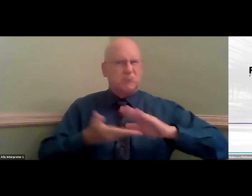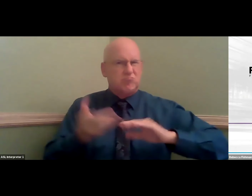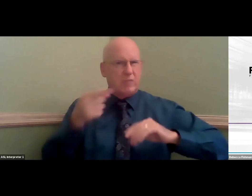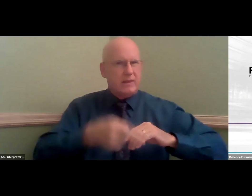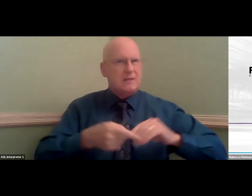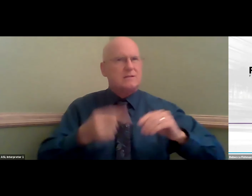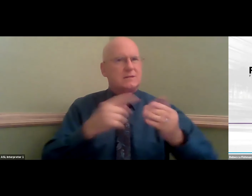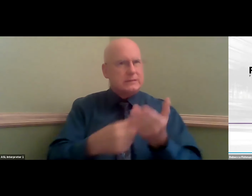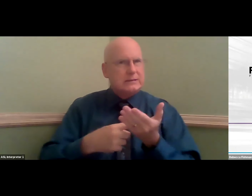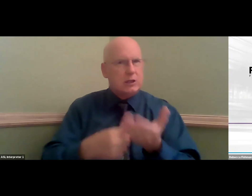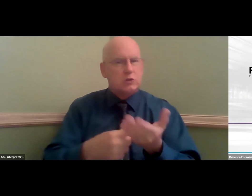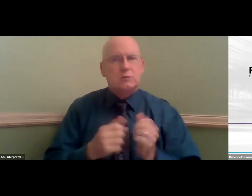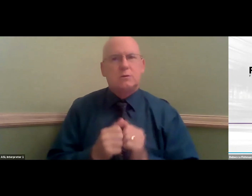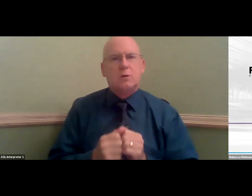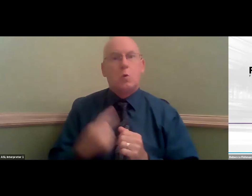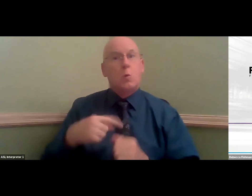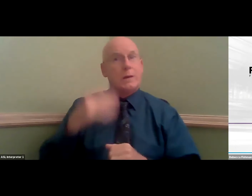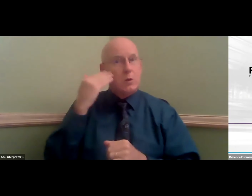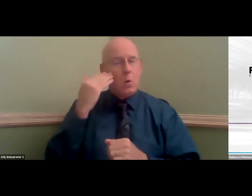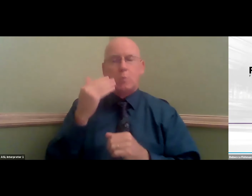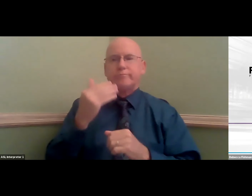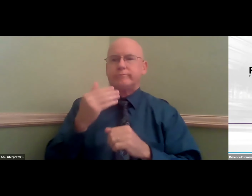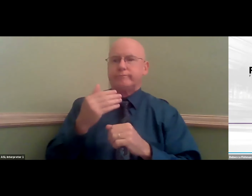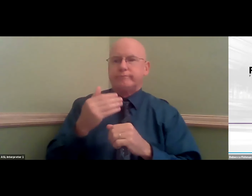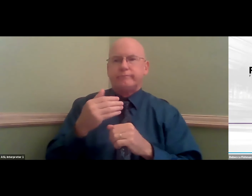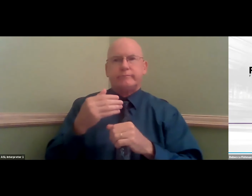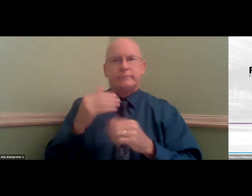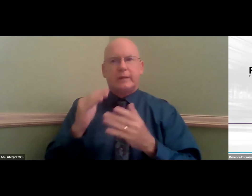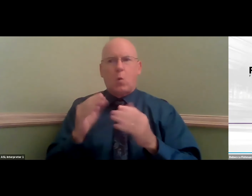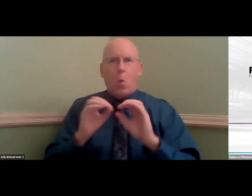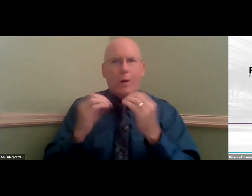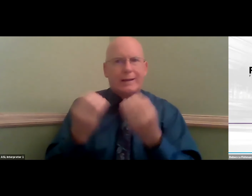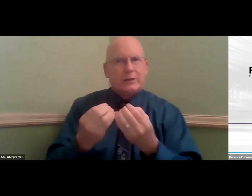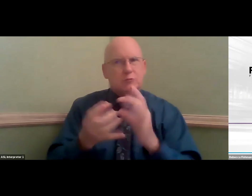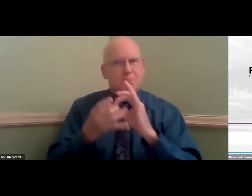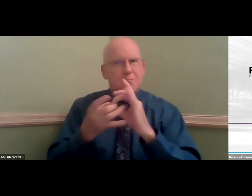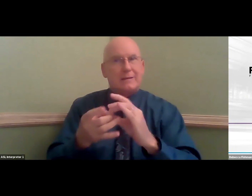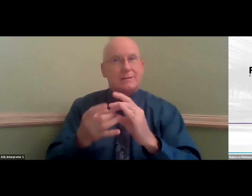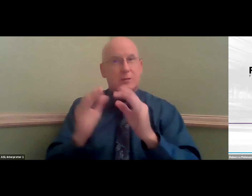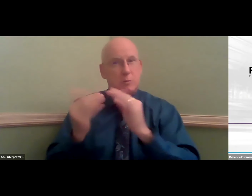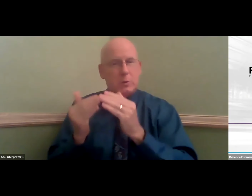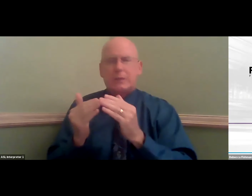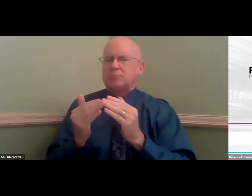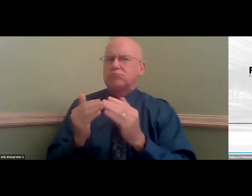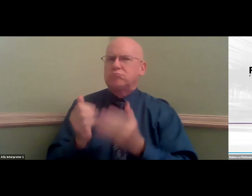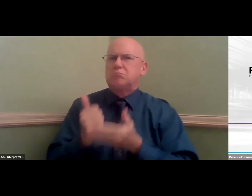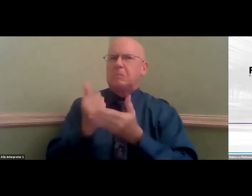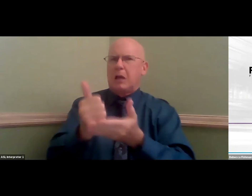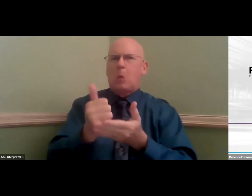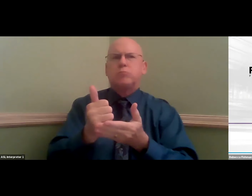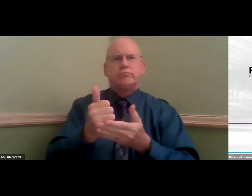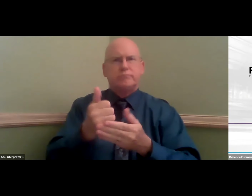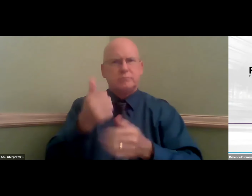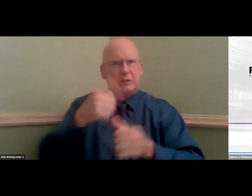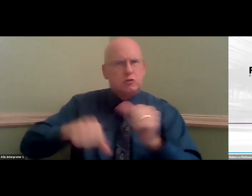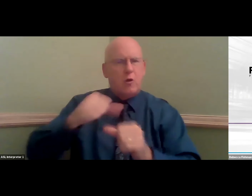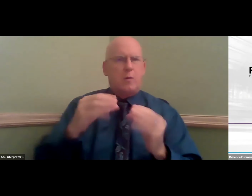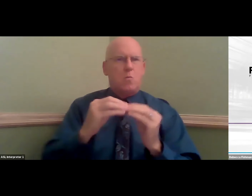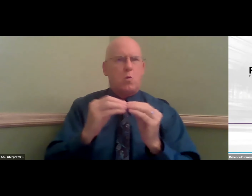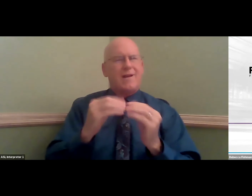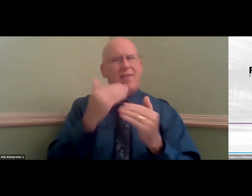engaged communities are stronger, they're healthier, they're more resilient, and you being here tonight to be informed and engaged about our local elections really matters. So thank you